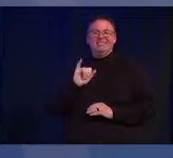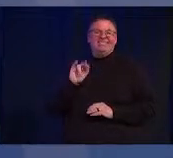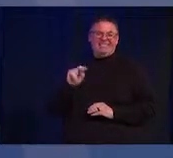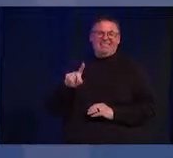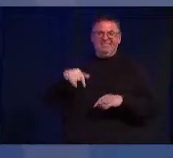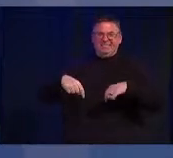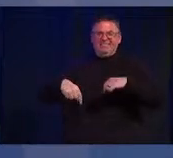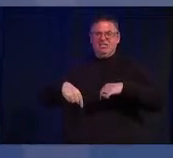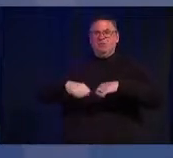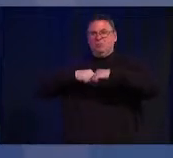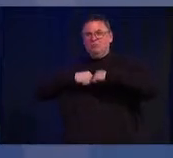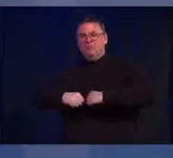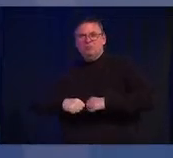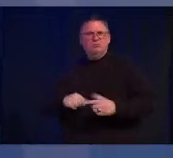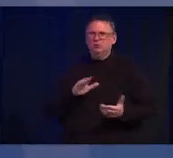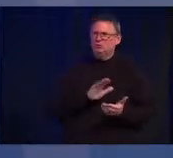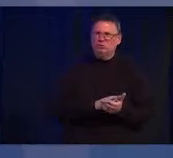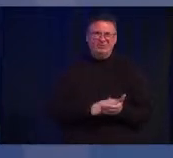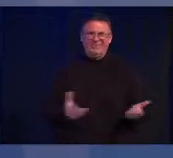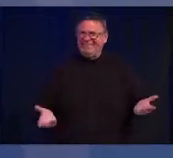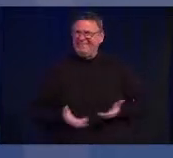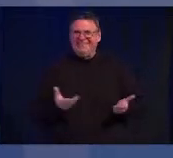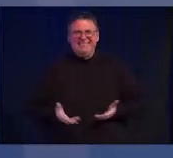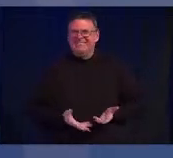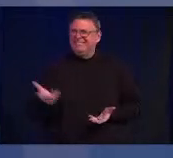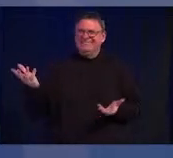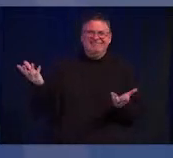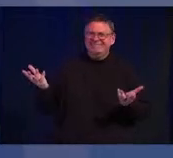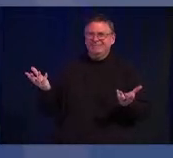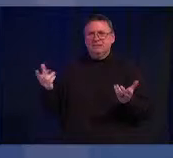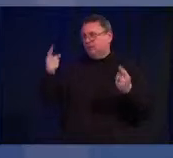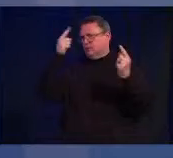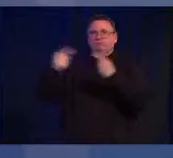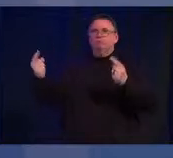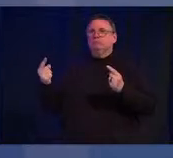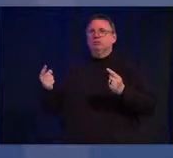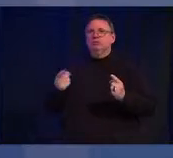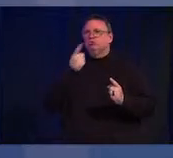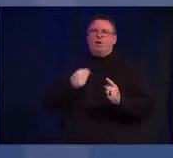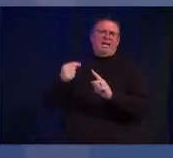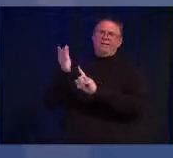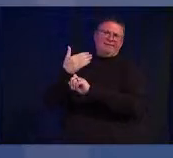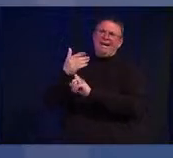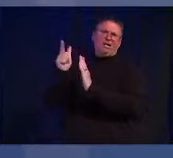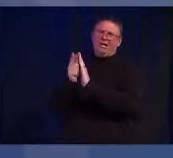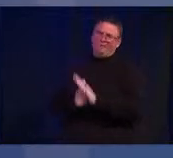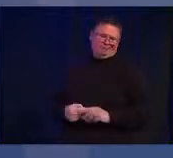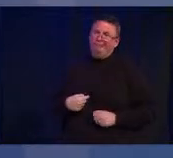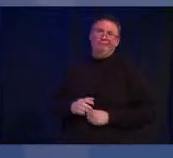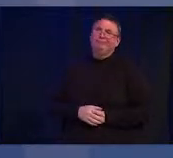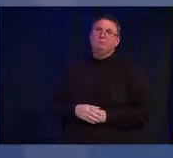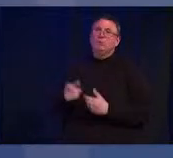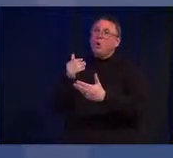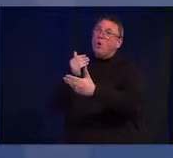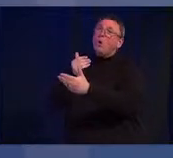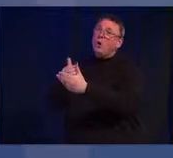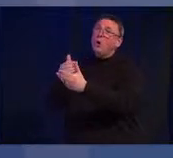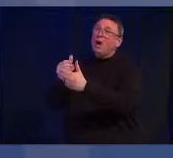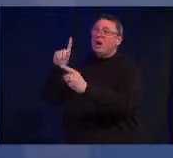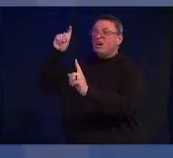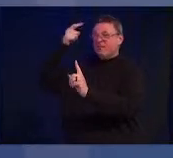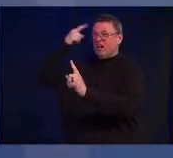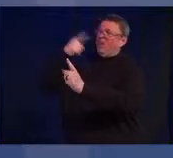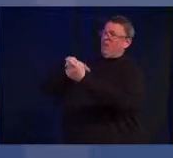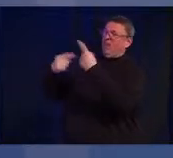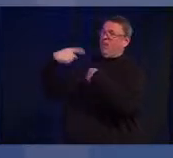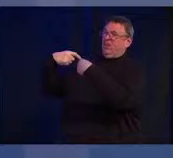I oppose the red flag laws because we're that close to our government telling us that because we